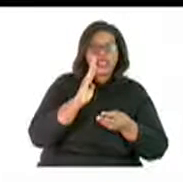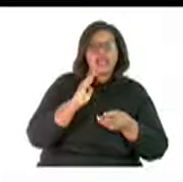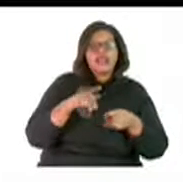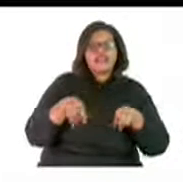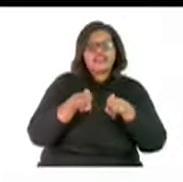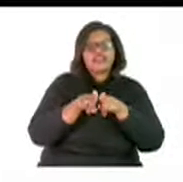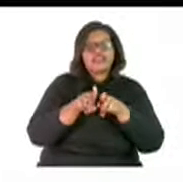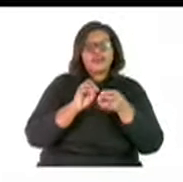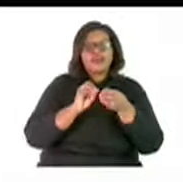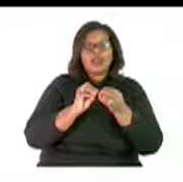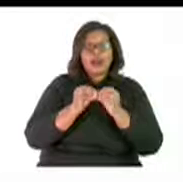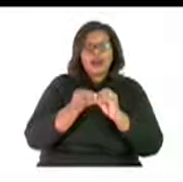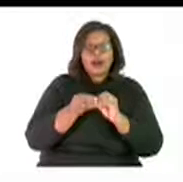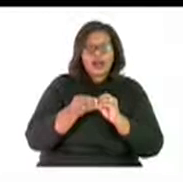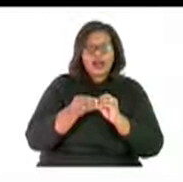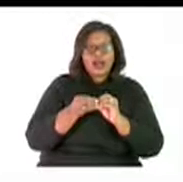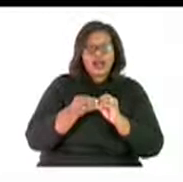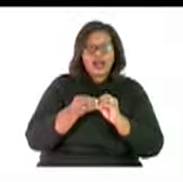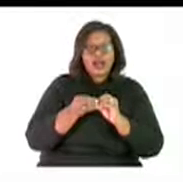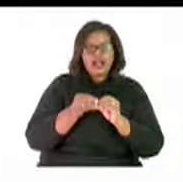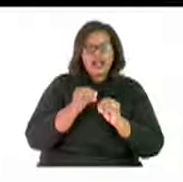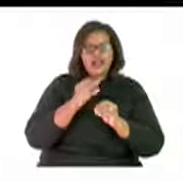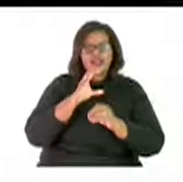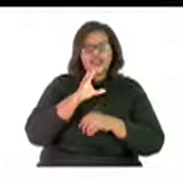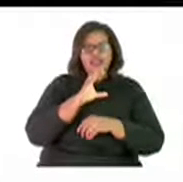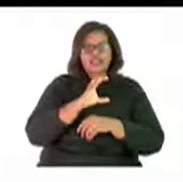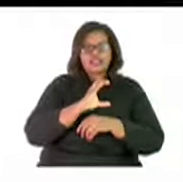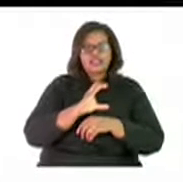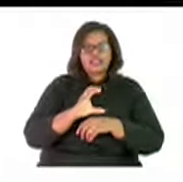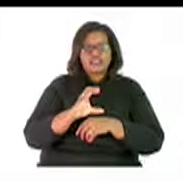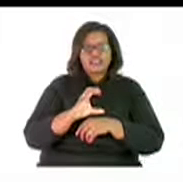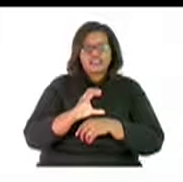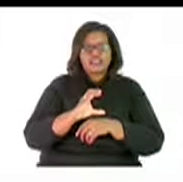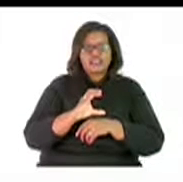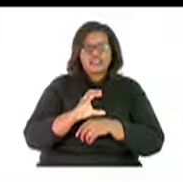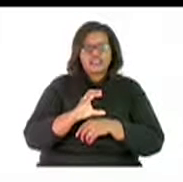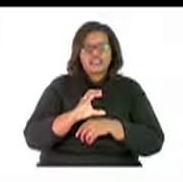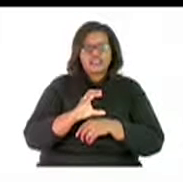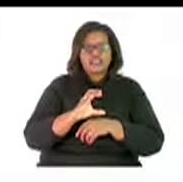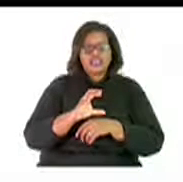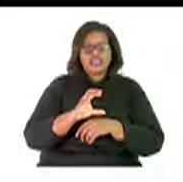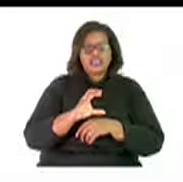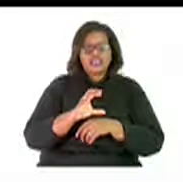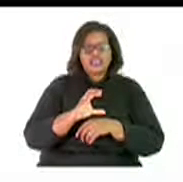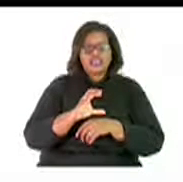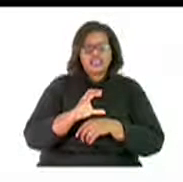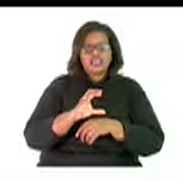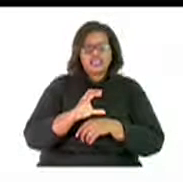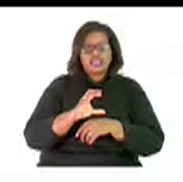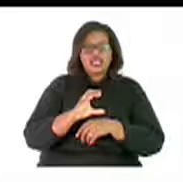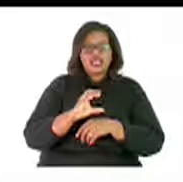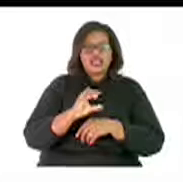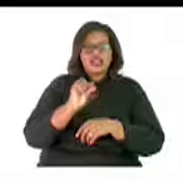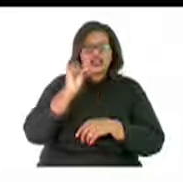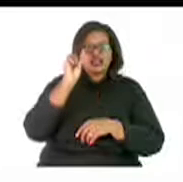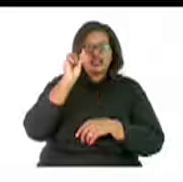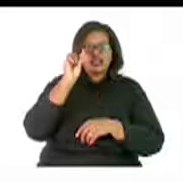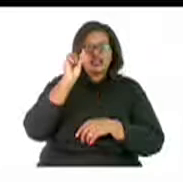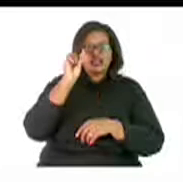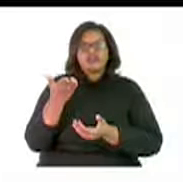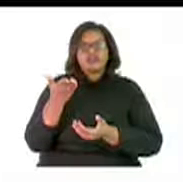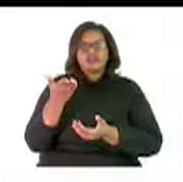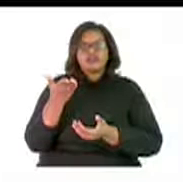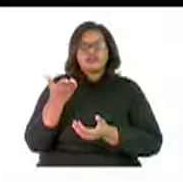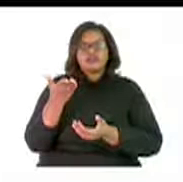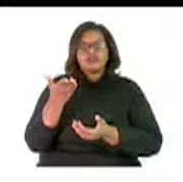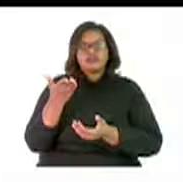of that you can find in both, in all these 3 numbers, and then find the lowest